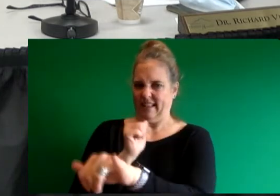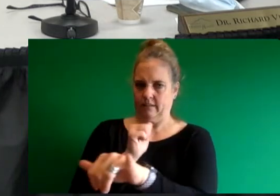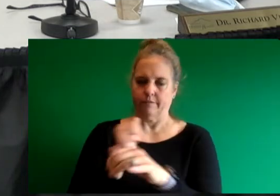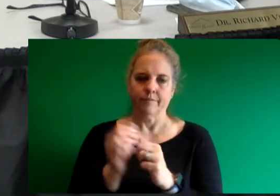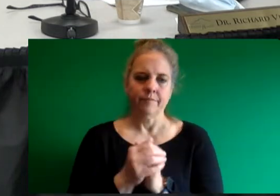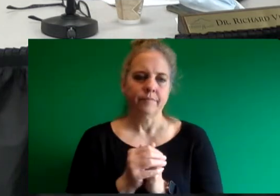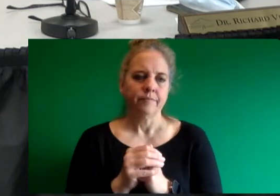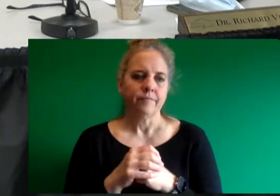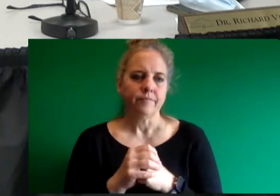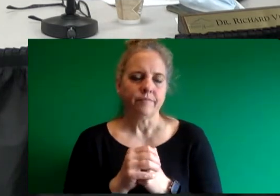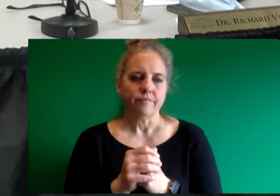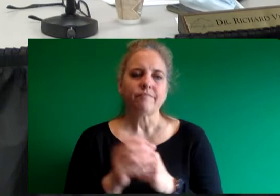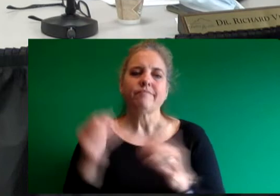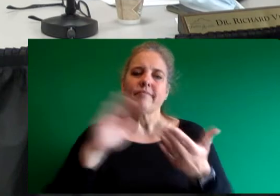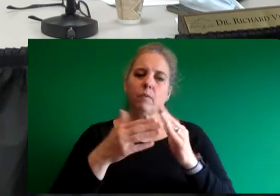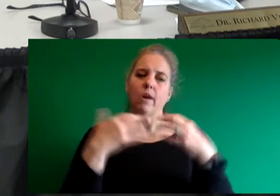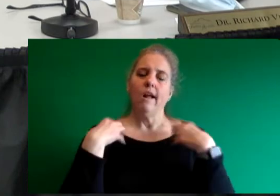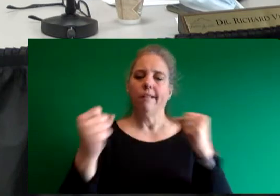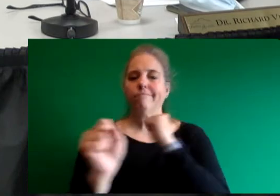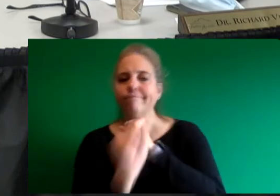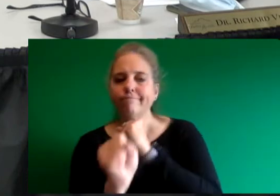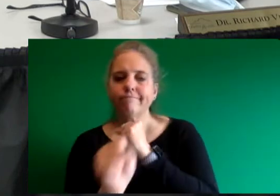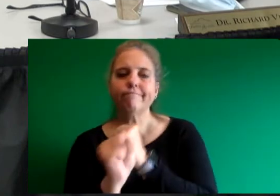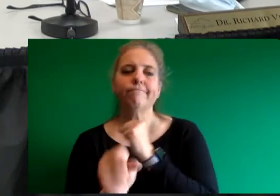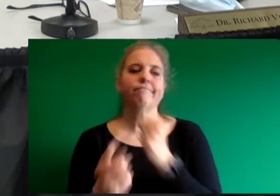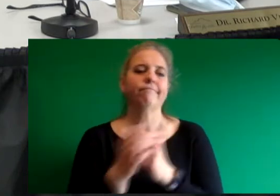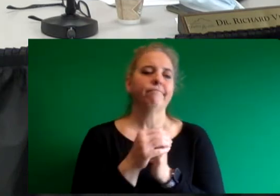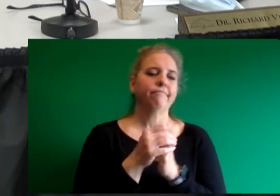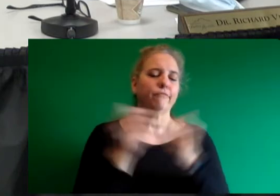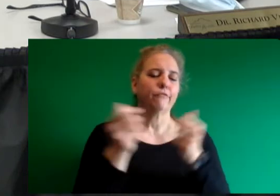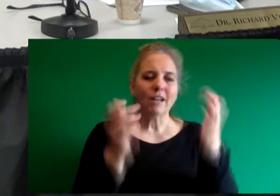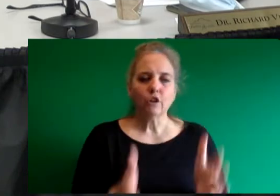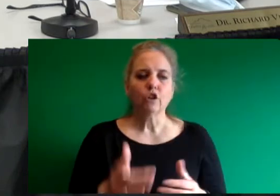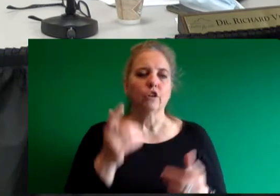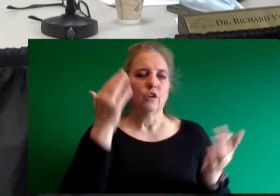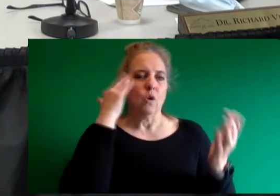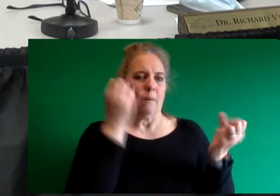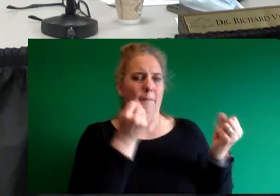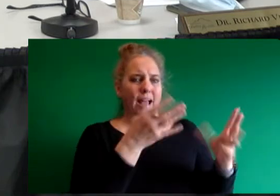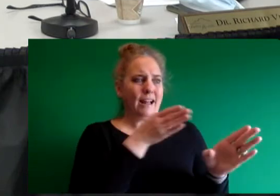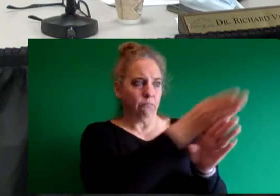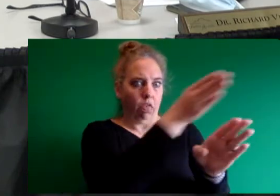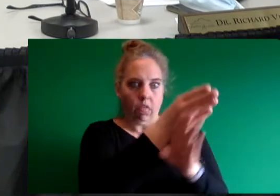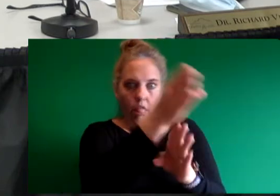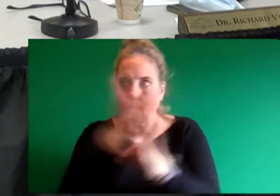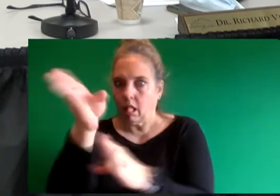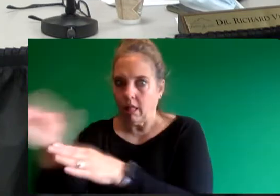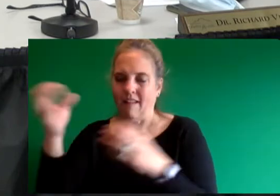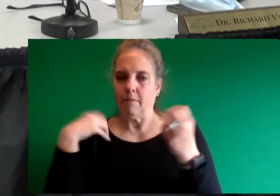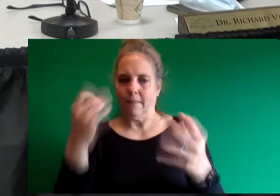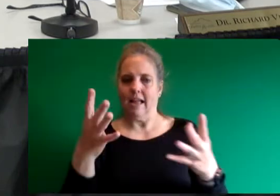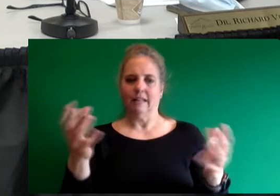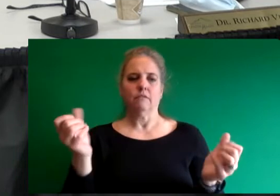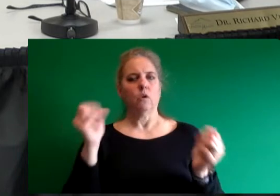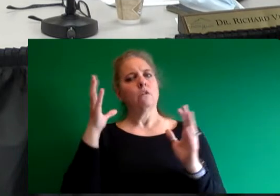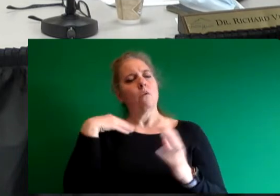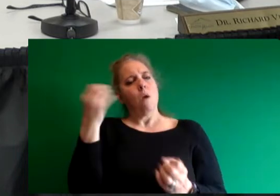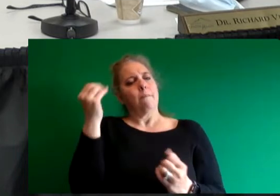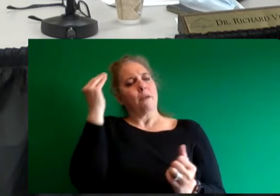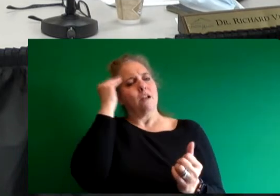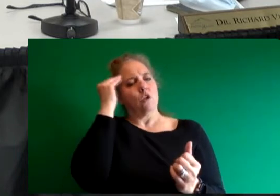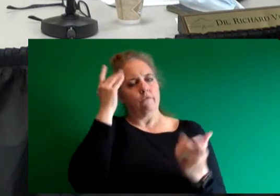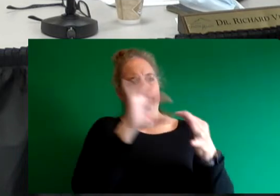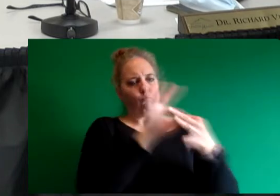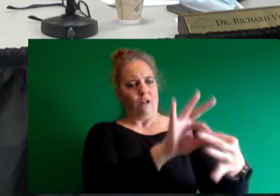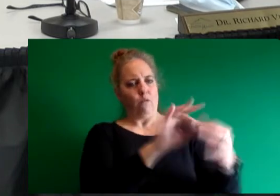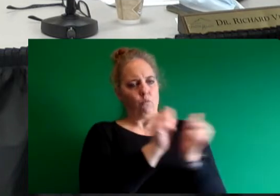Director, because there's so many different aspects that I think are important to keep on our radar when it comes to the opioid and fentanyl crisis.